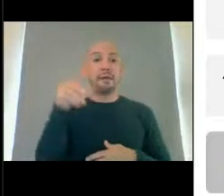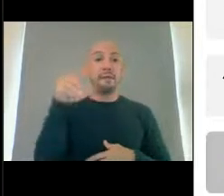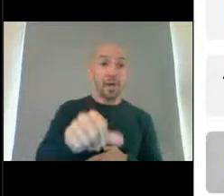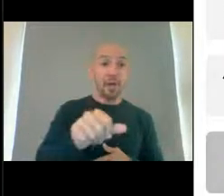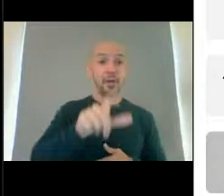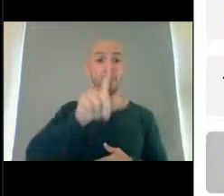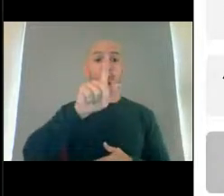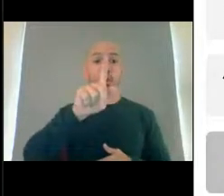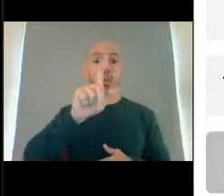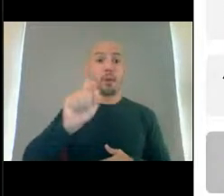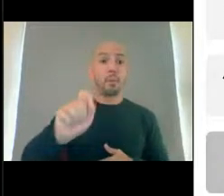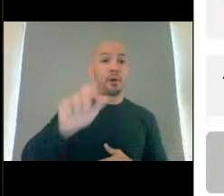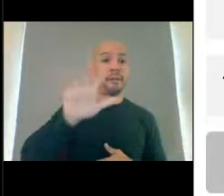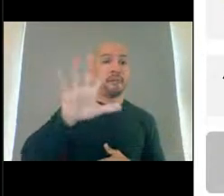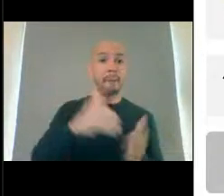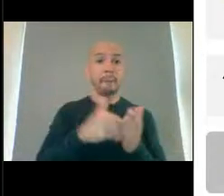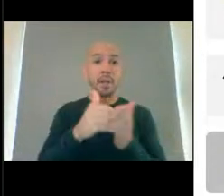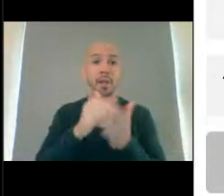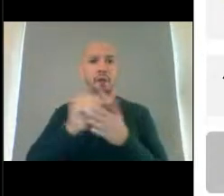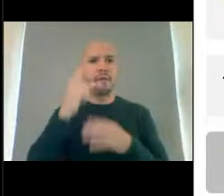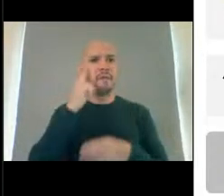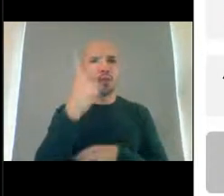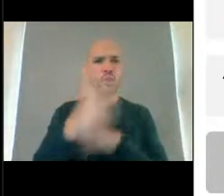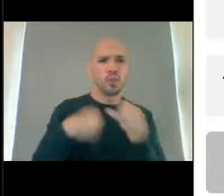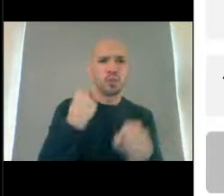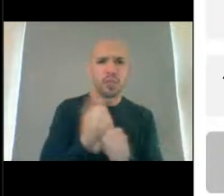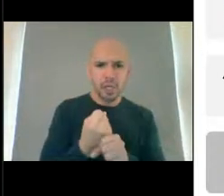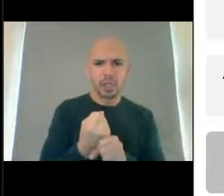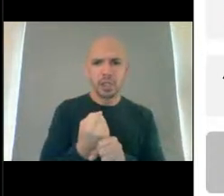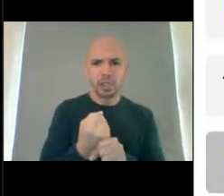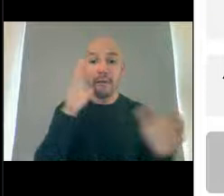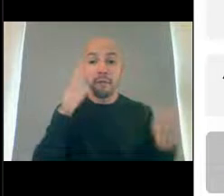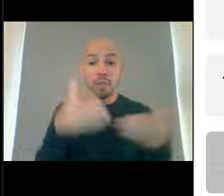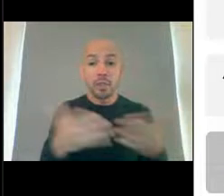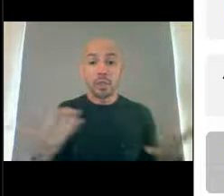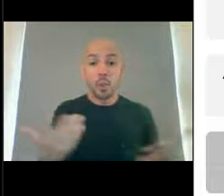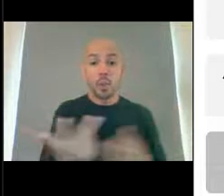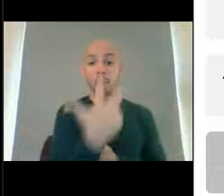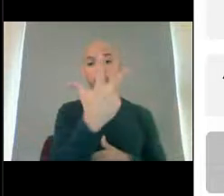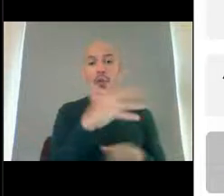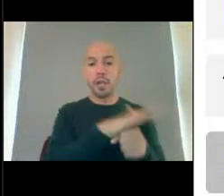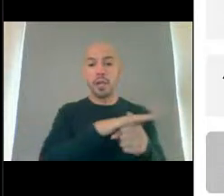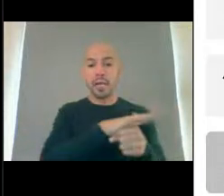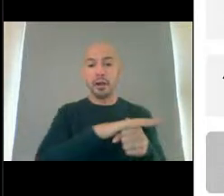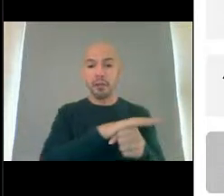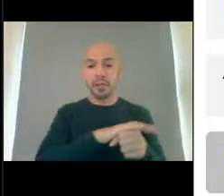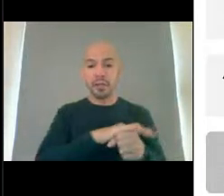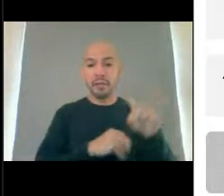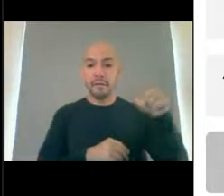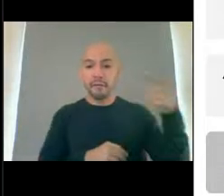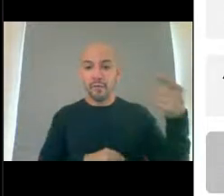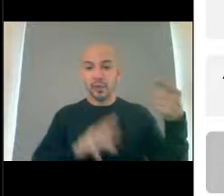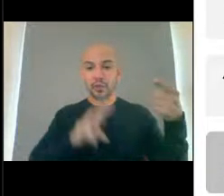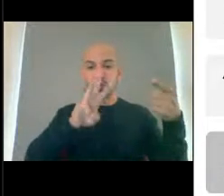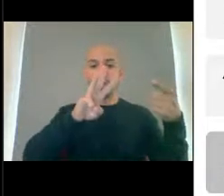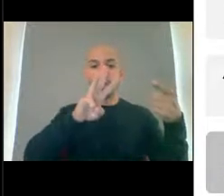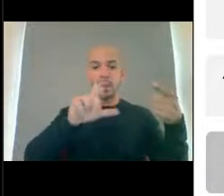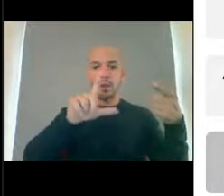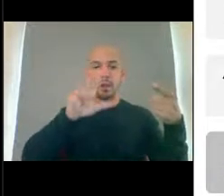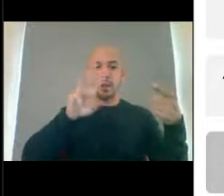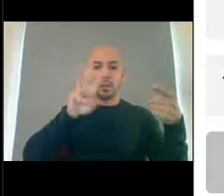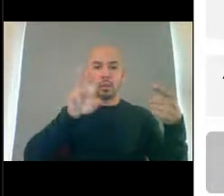million dollars for for two years with a focus on three areas wrong-way driver prevention